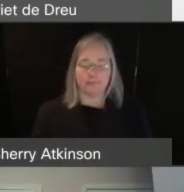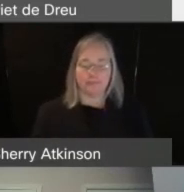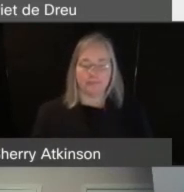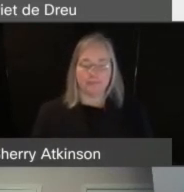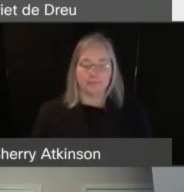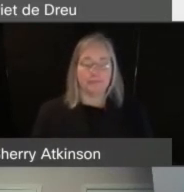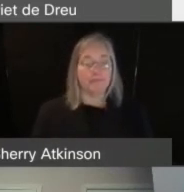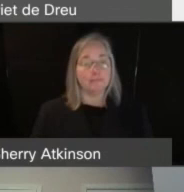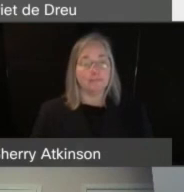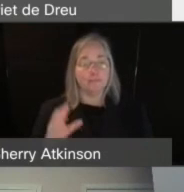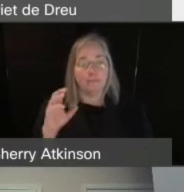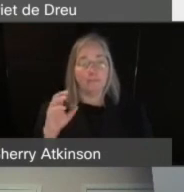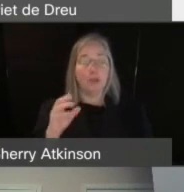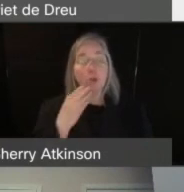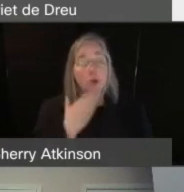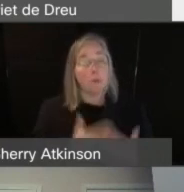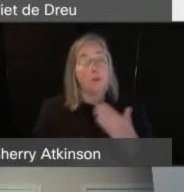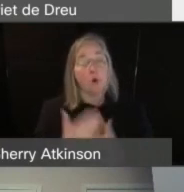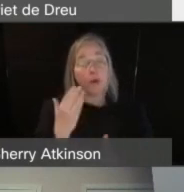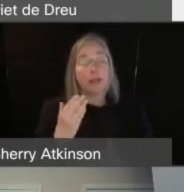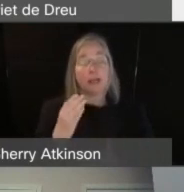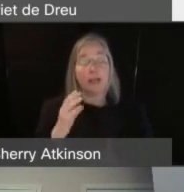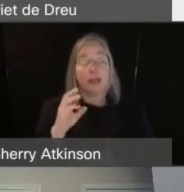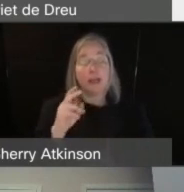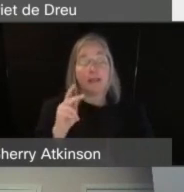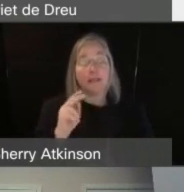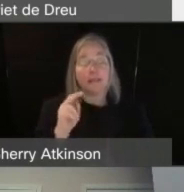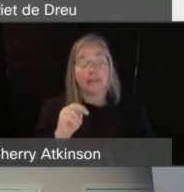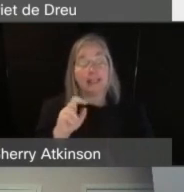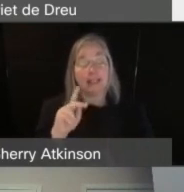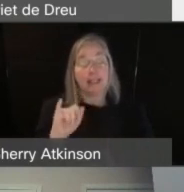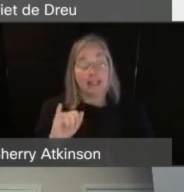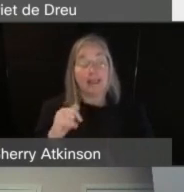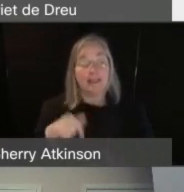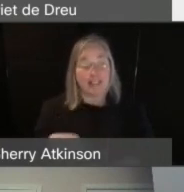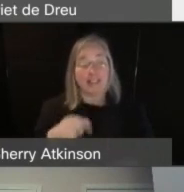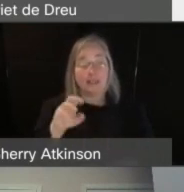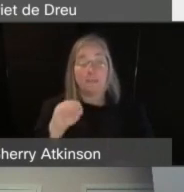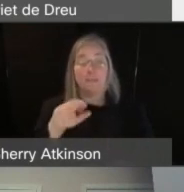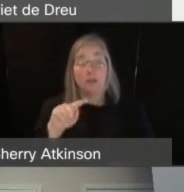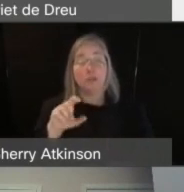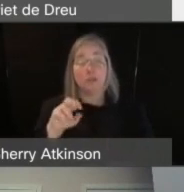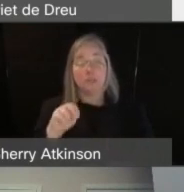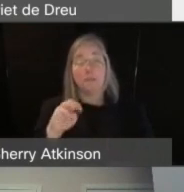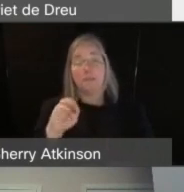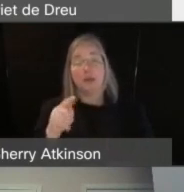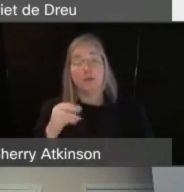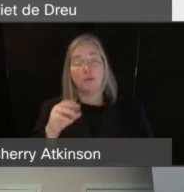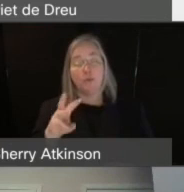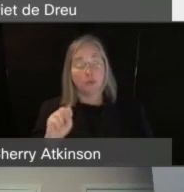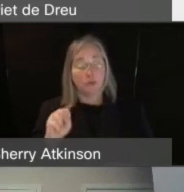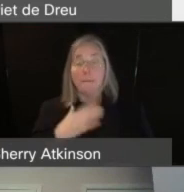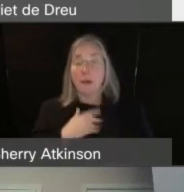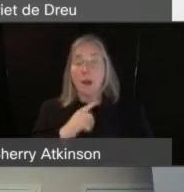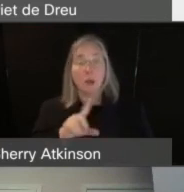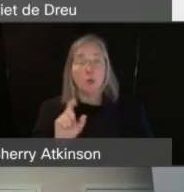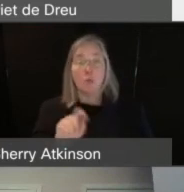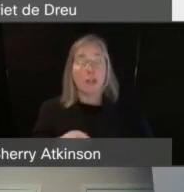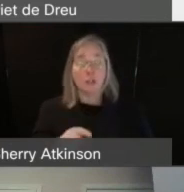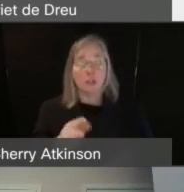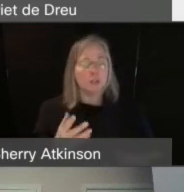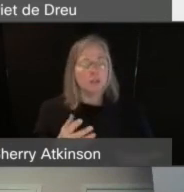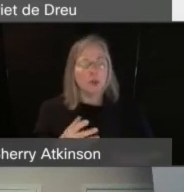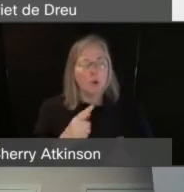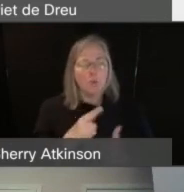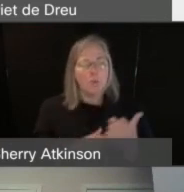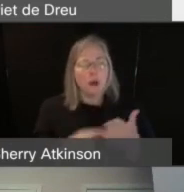Good morning, Nikki. This is Milton Matthews. The question I have is that what factors do we use in when